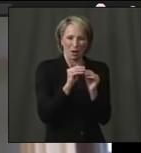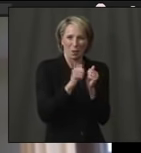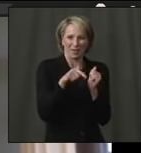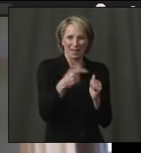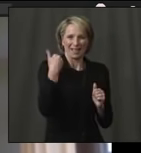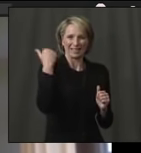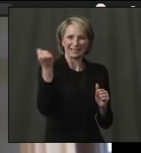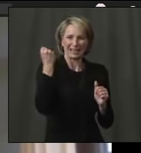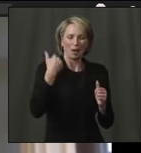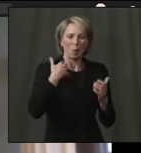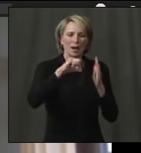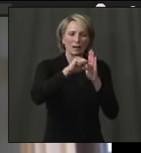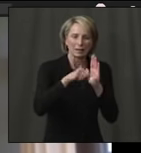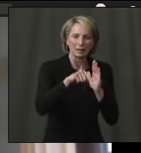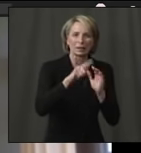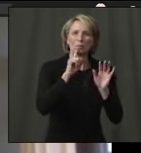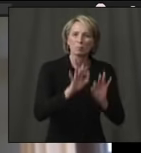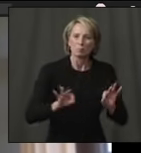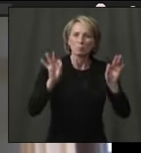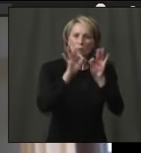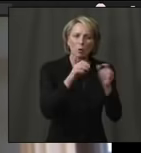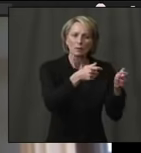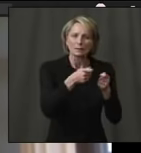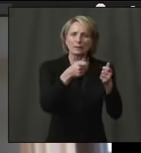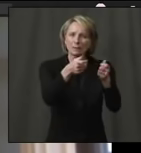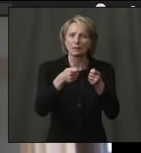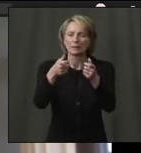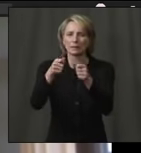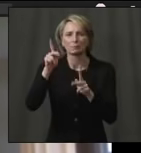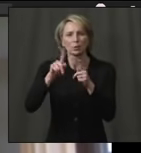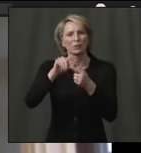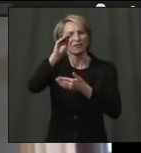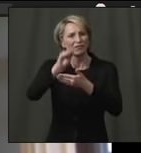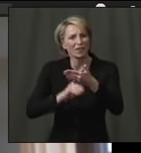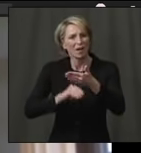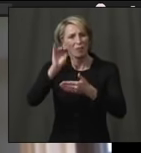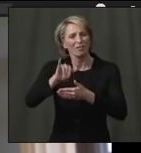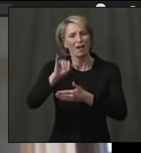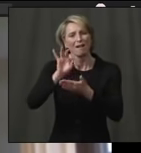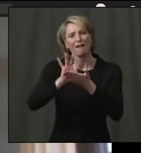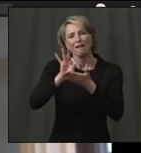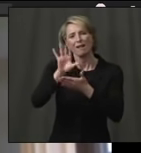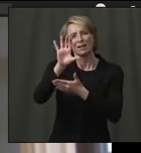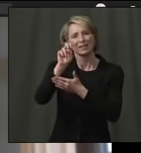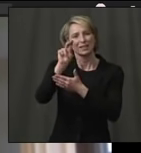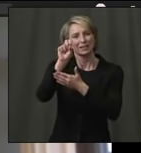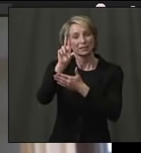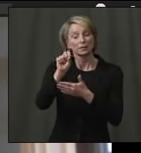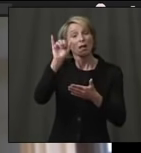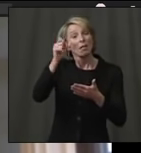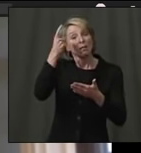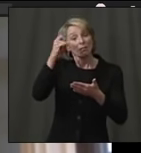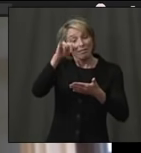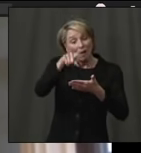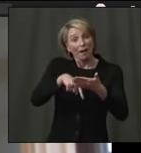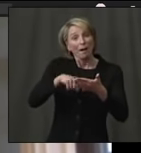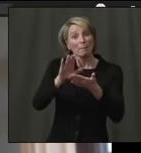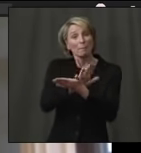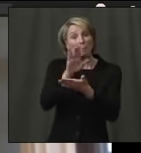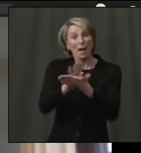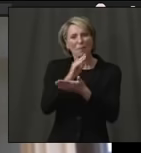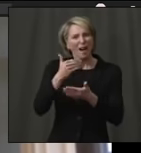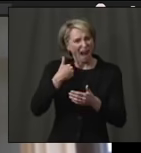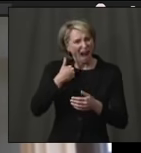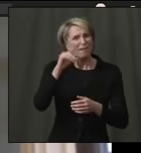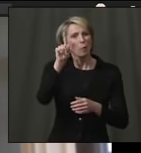census. And people should know that they can fill out the census in 100 languages if they